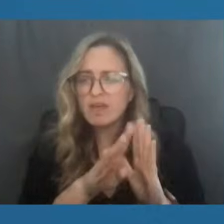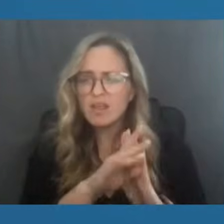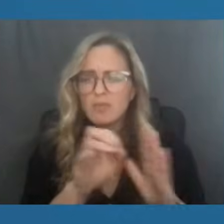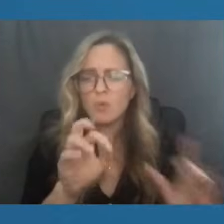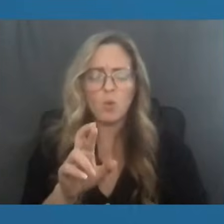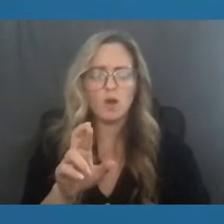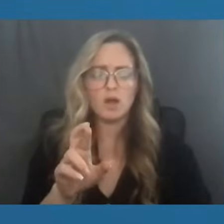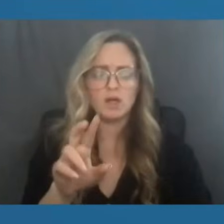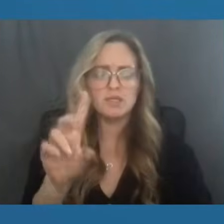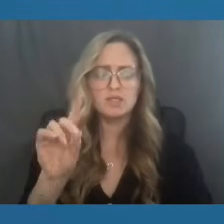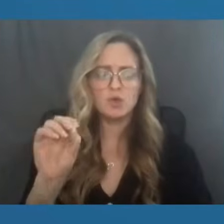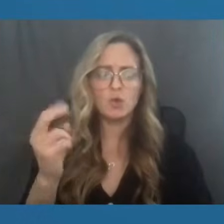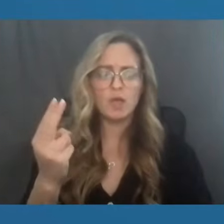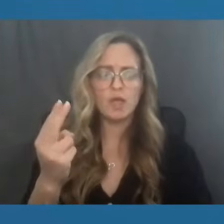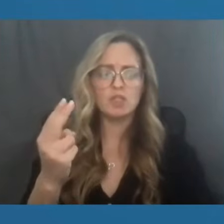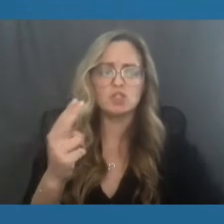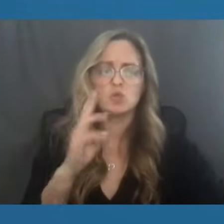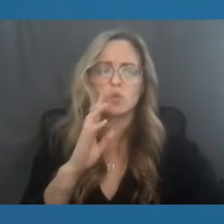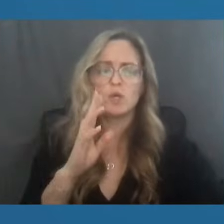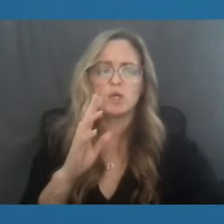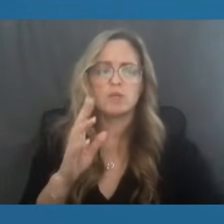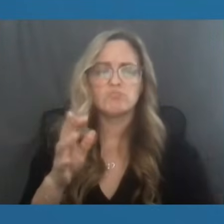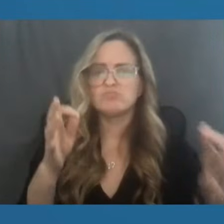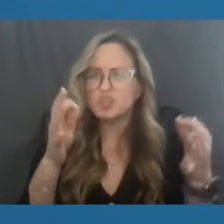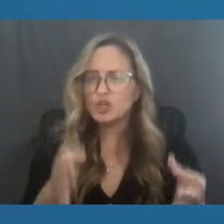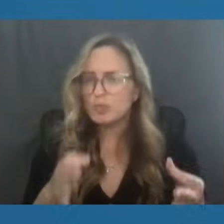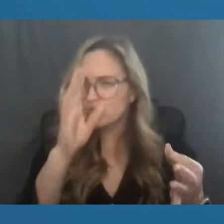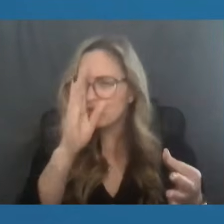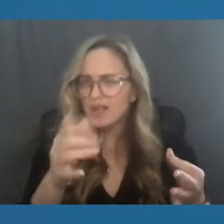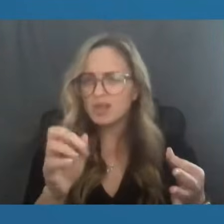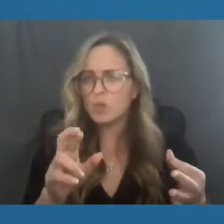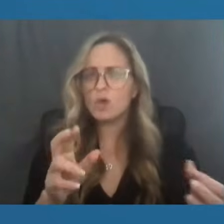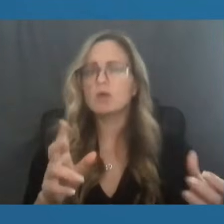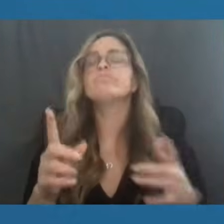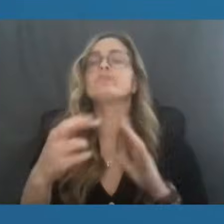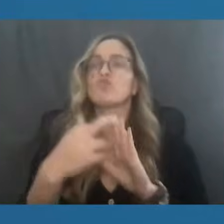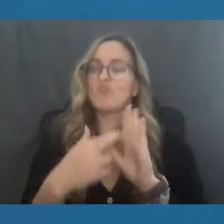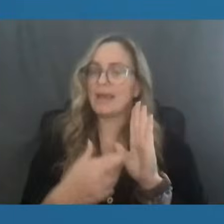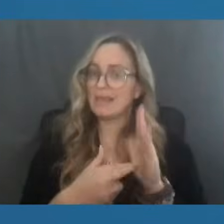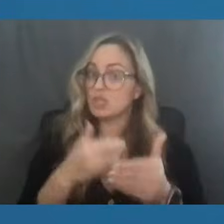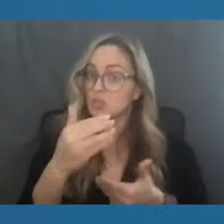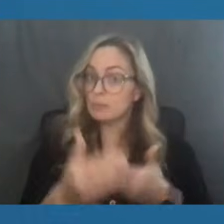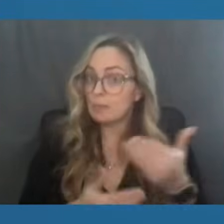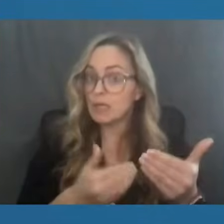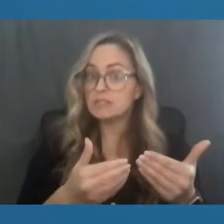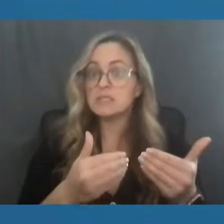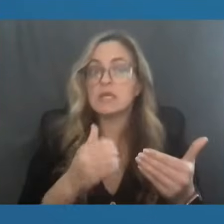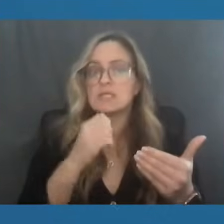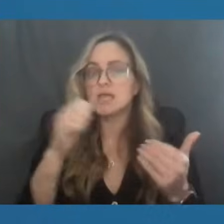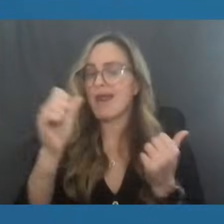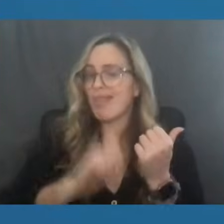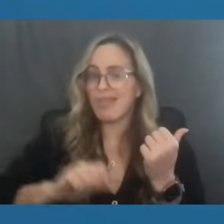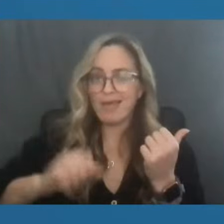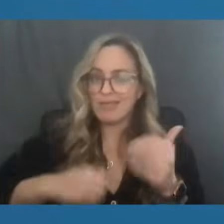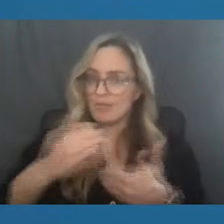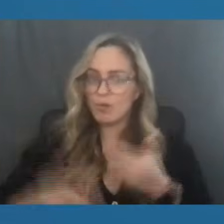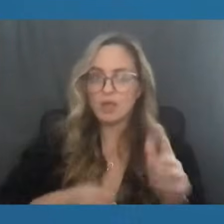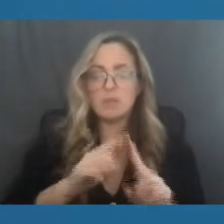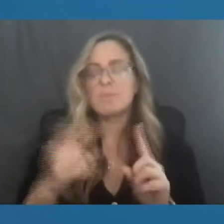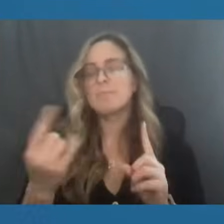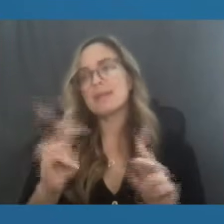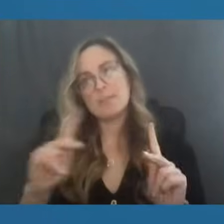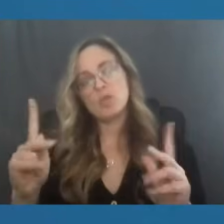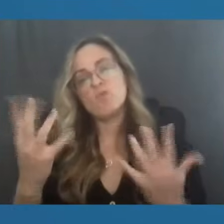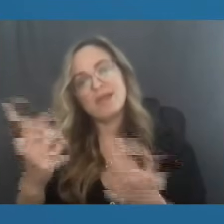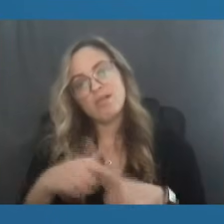DOH is going to determine through regulations? That's why there is a regulation process. I don't want it to be a lengthy process. People have waited a long